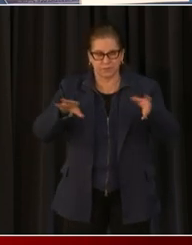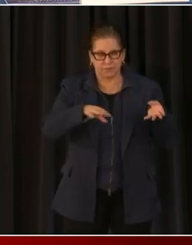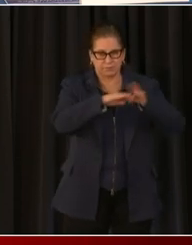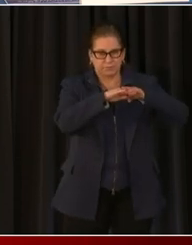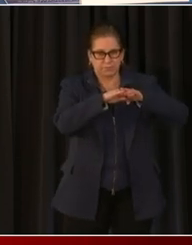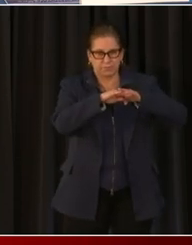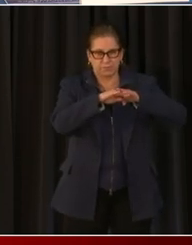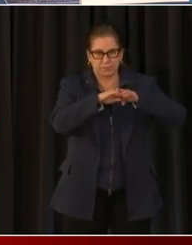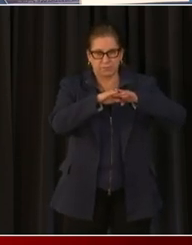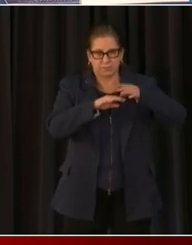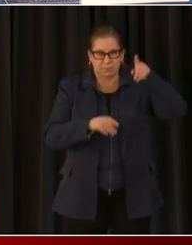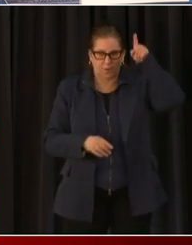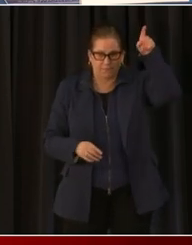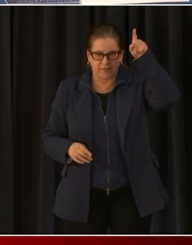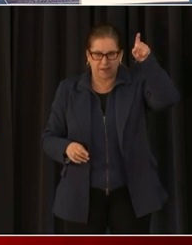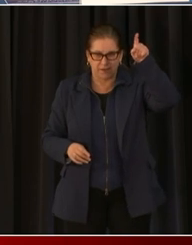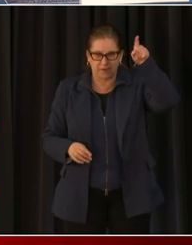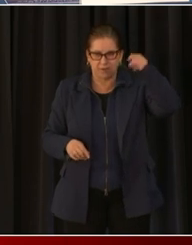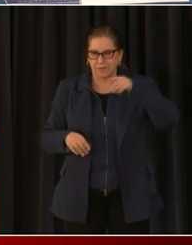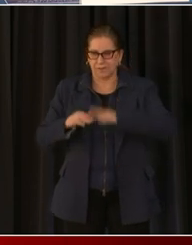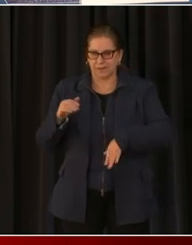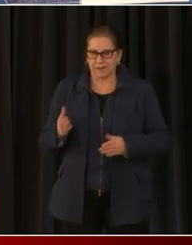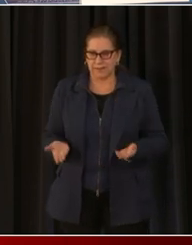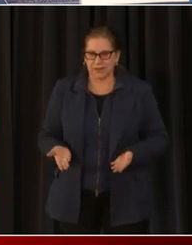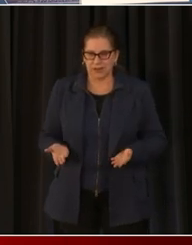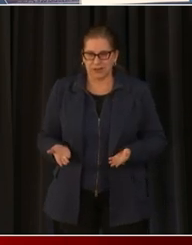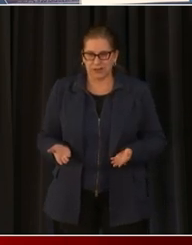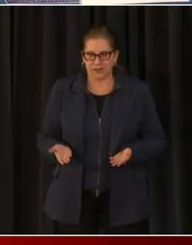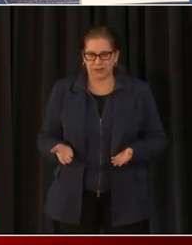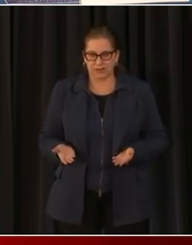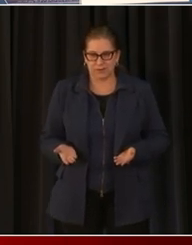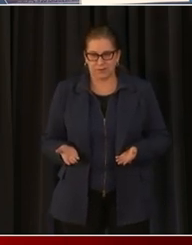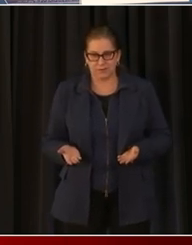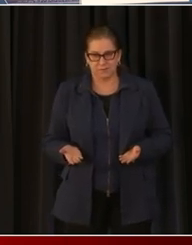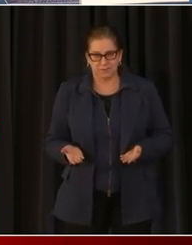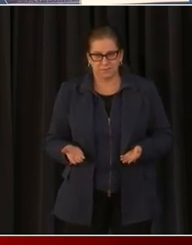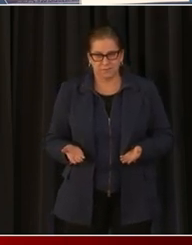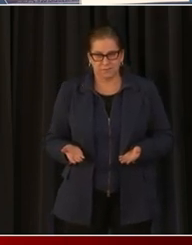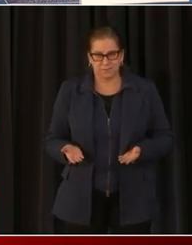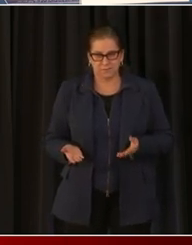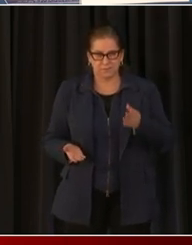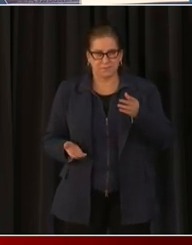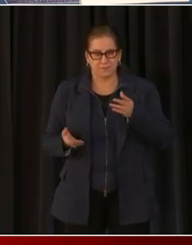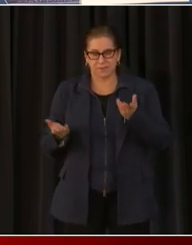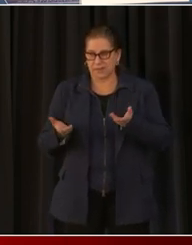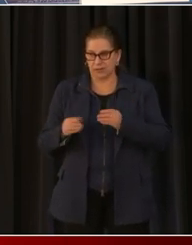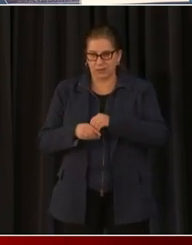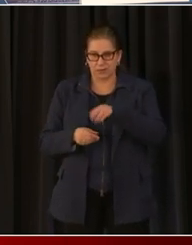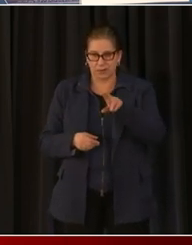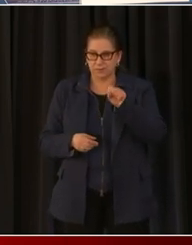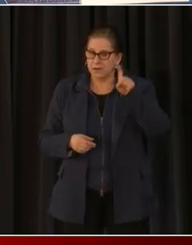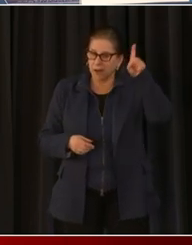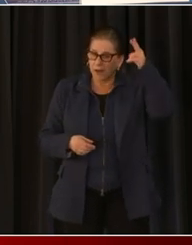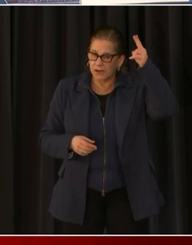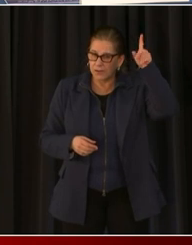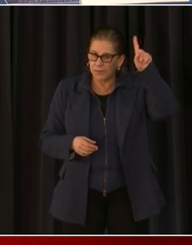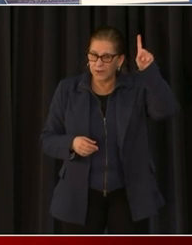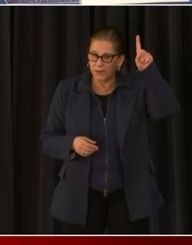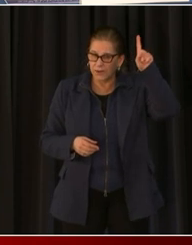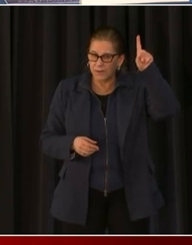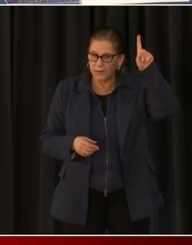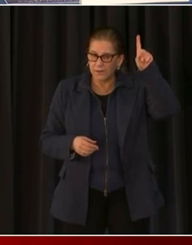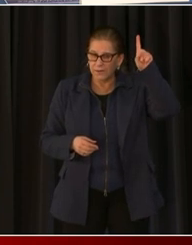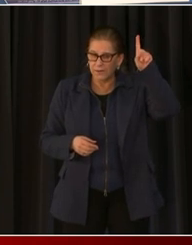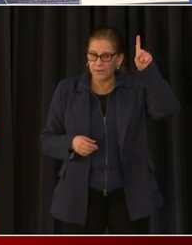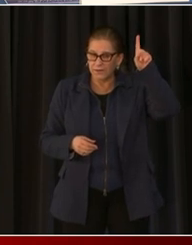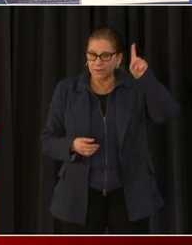higher than the strains that have previously been more prominent in the United States. The other metric that